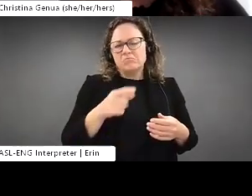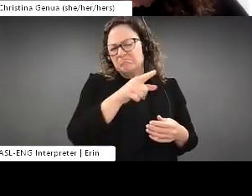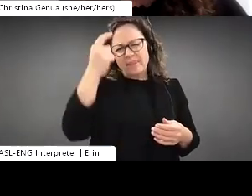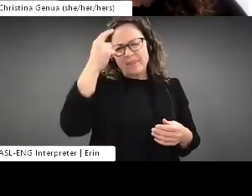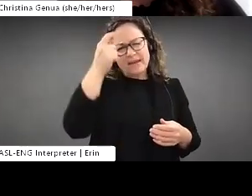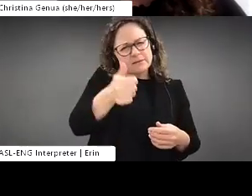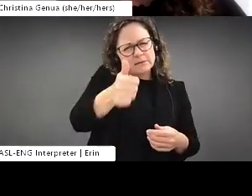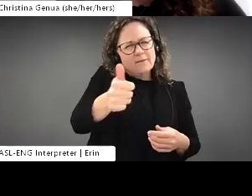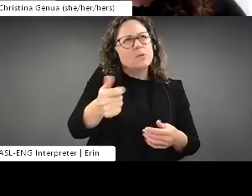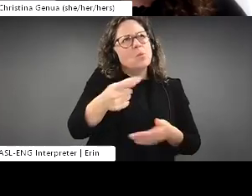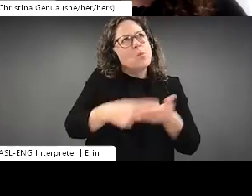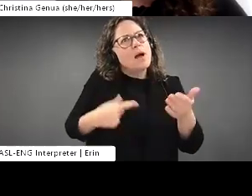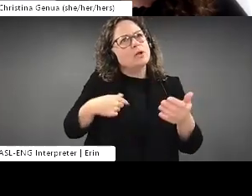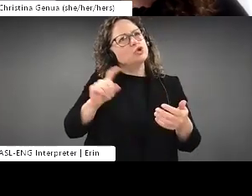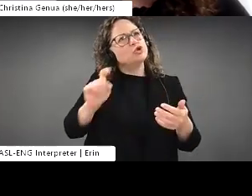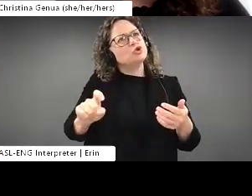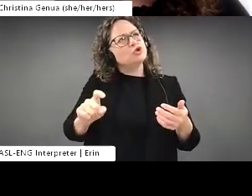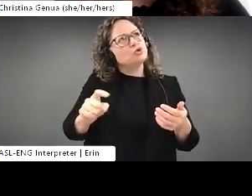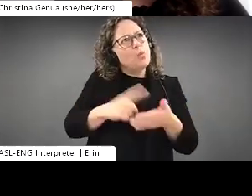ask.